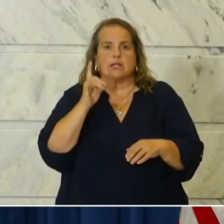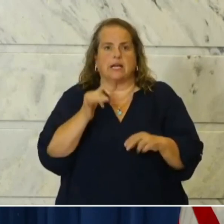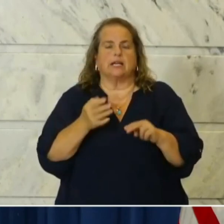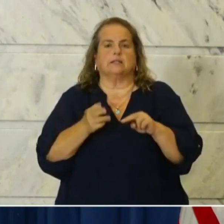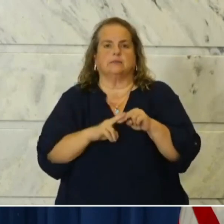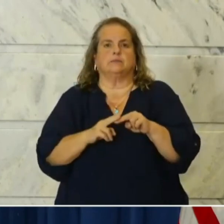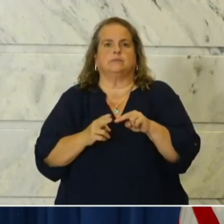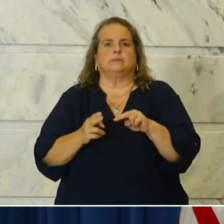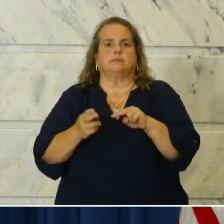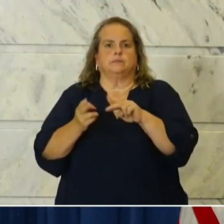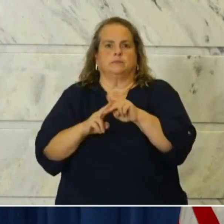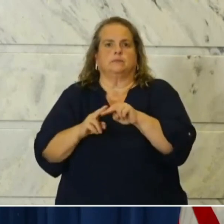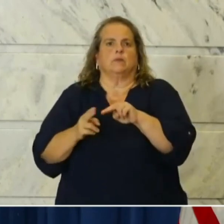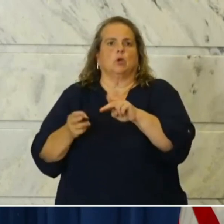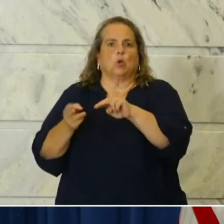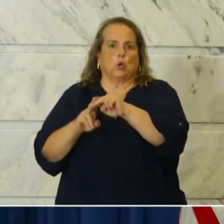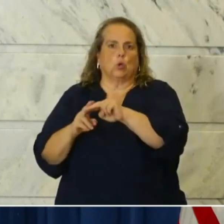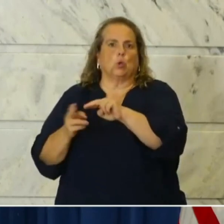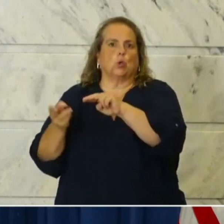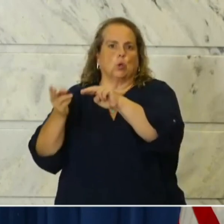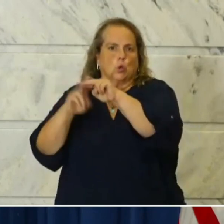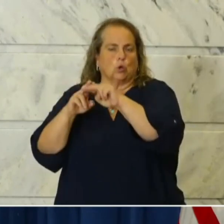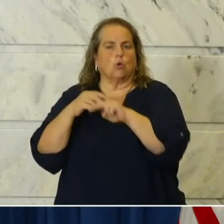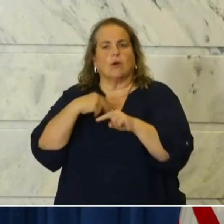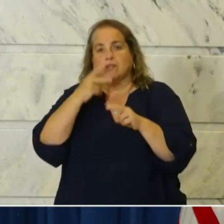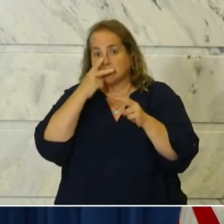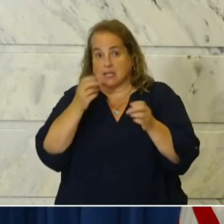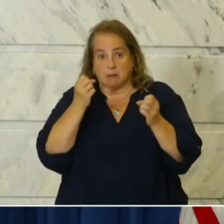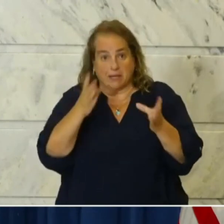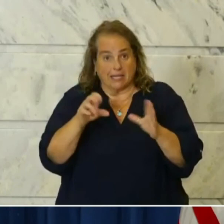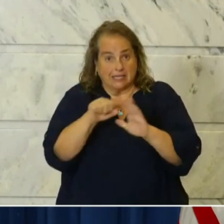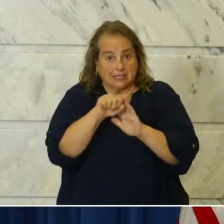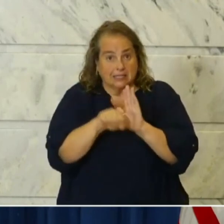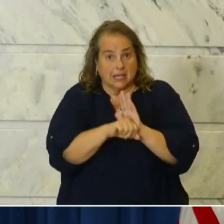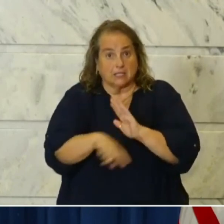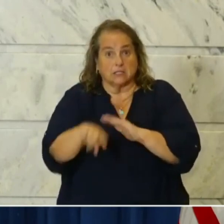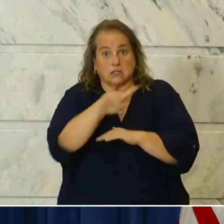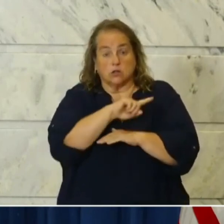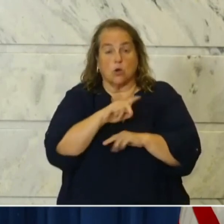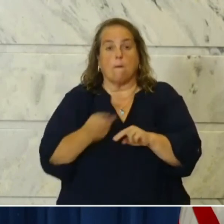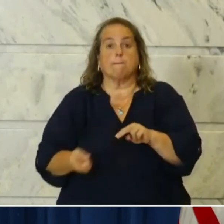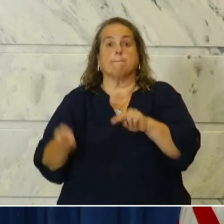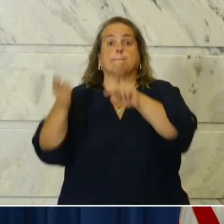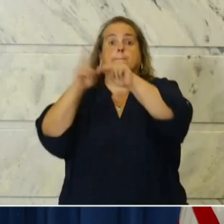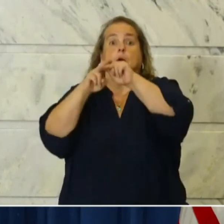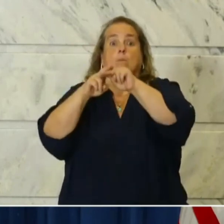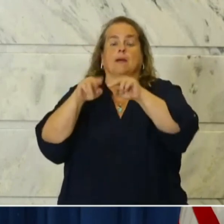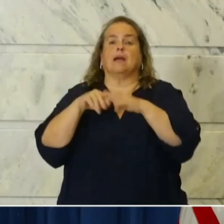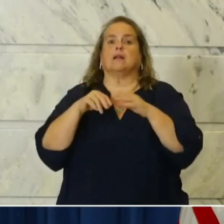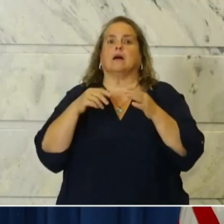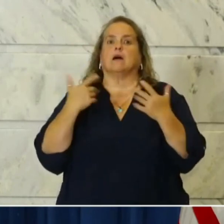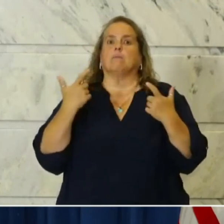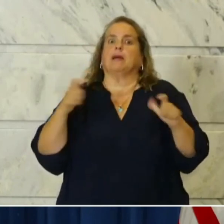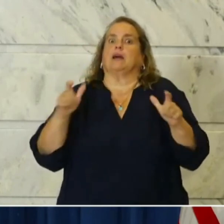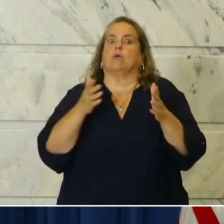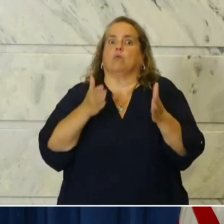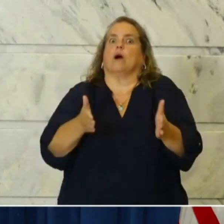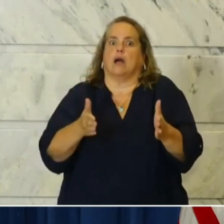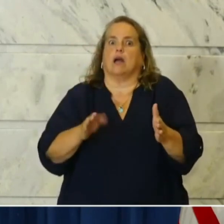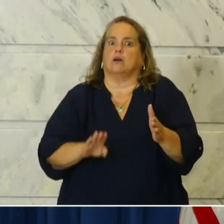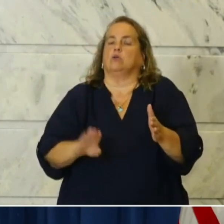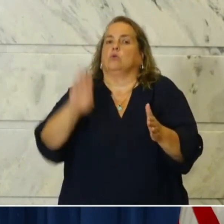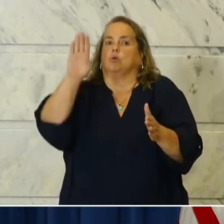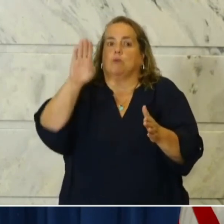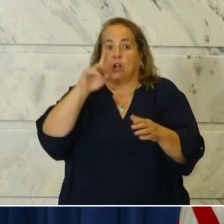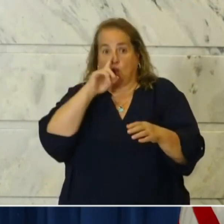day. We have seen many states spike in a very dangerous manner, and while it looks like they may